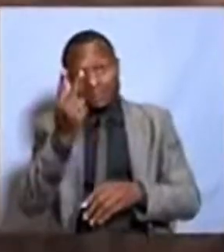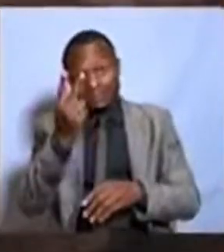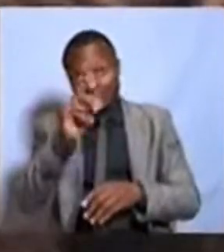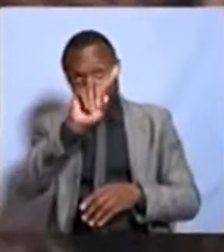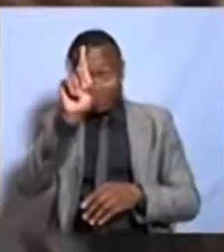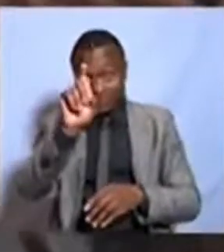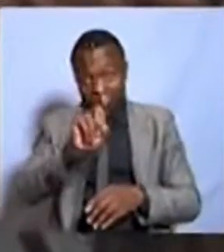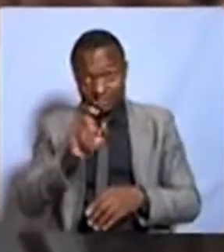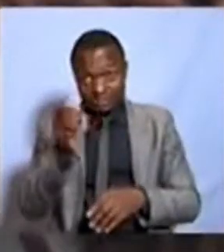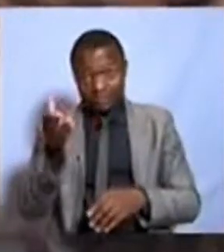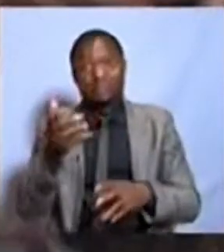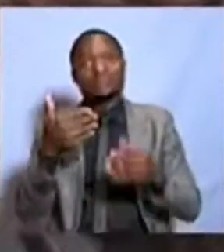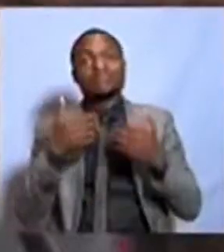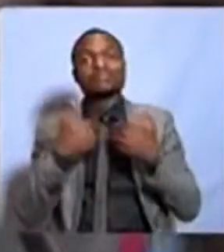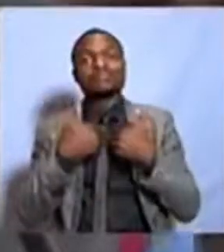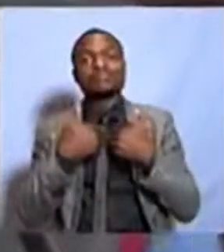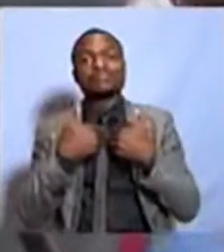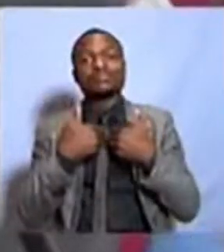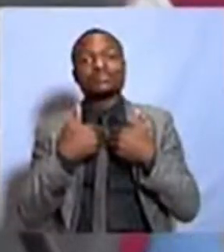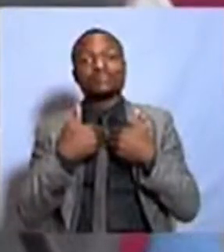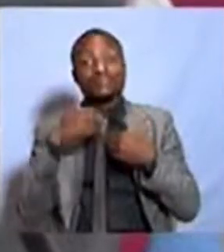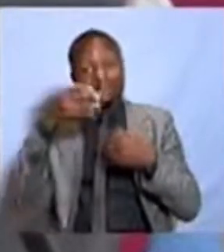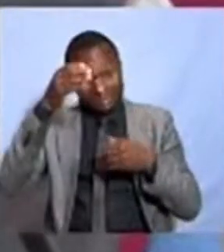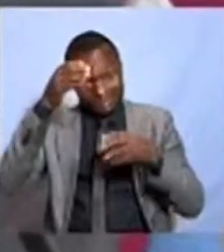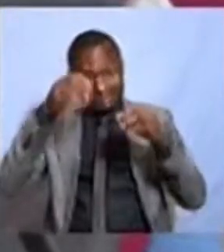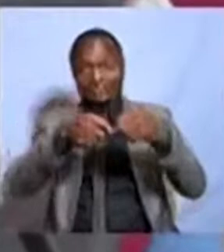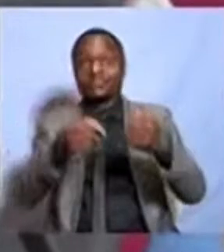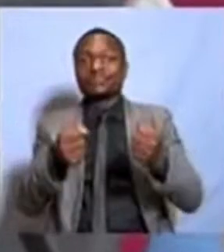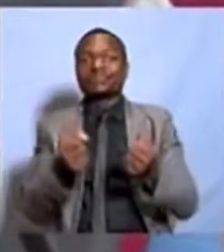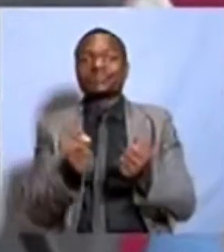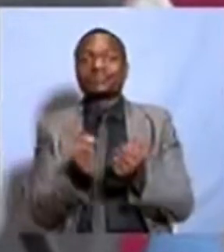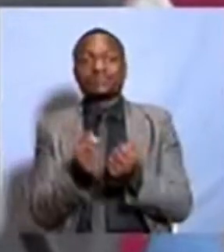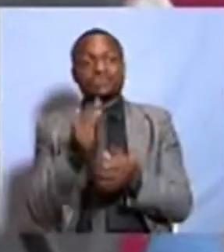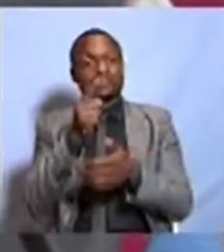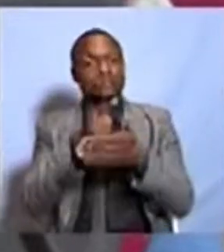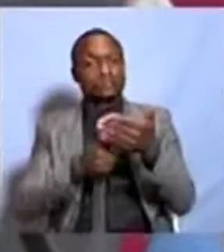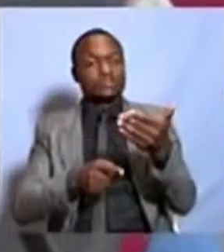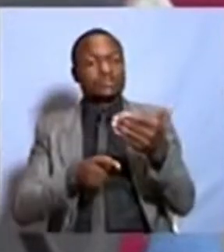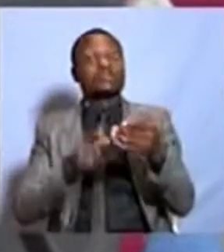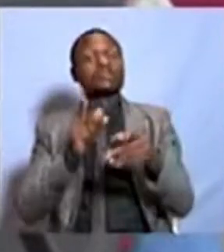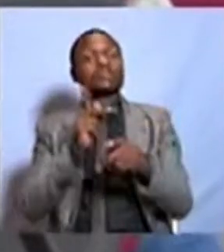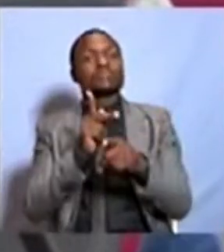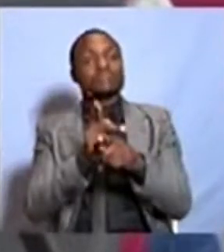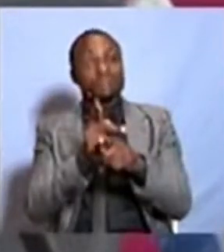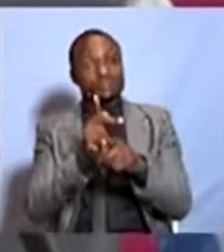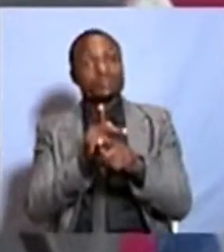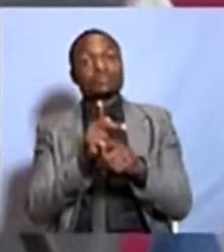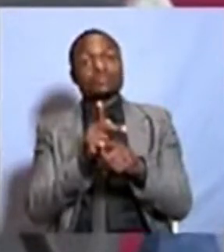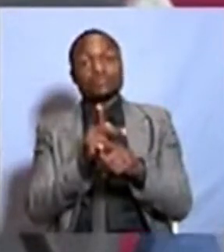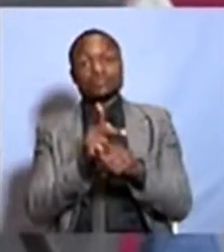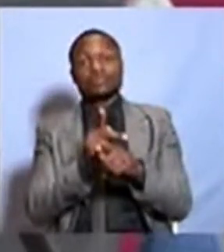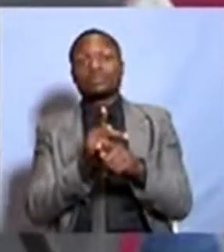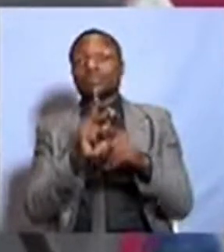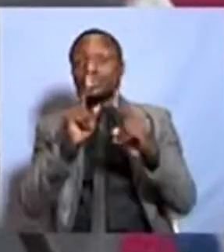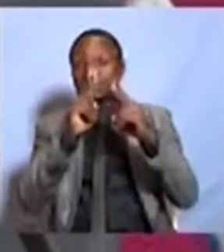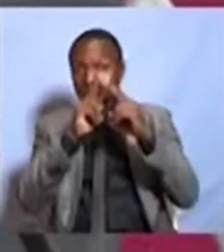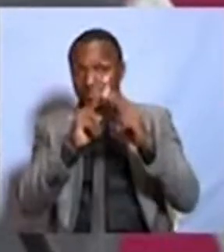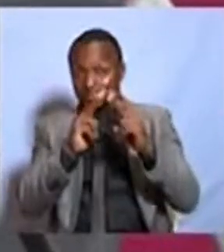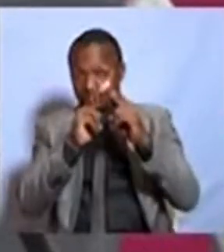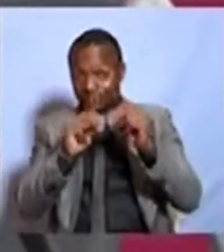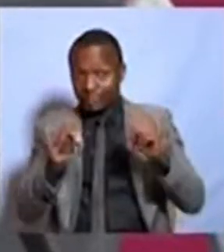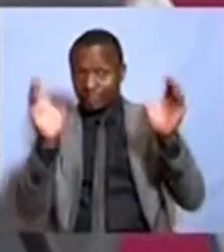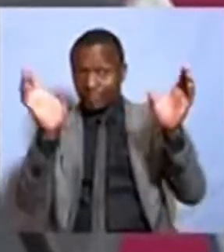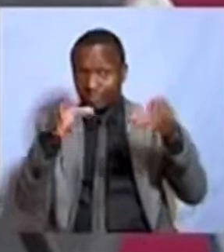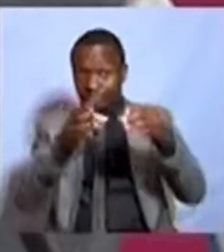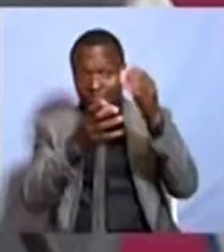question I have is, as a civil society, obviously what has kept this rural community extremely poor